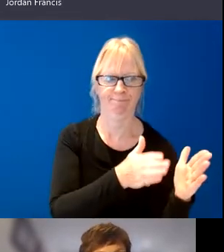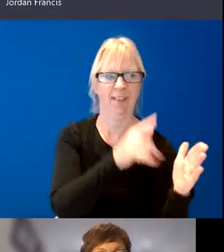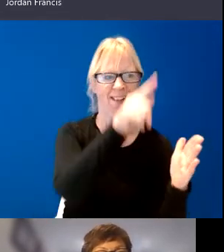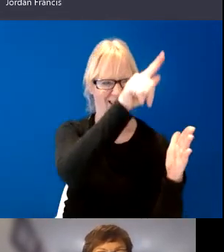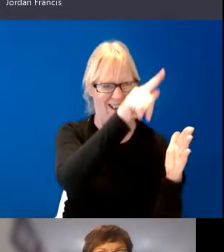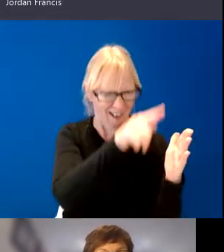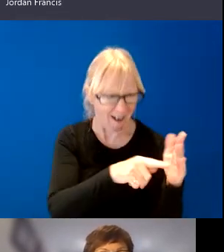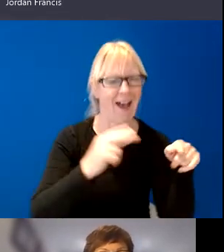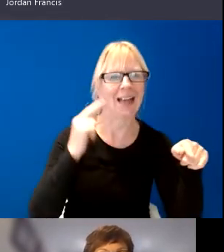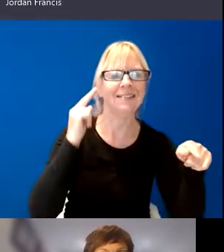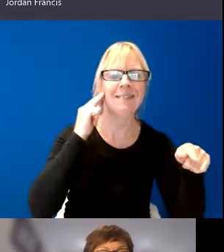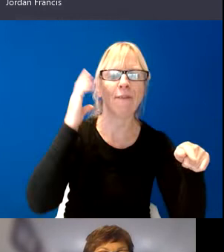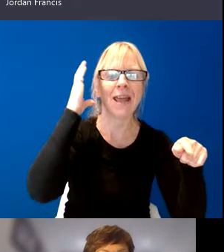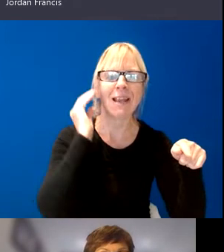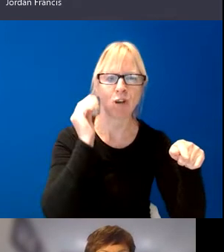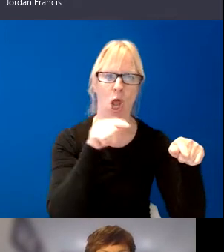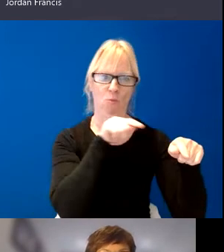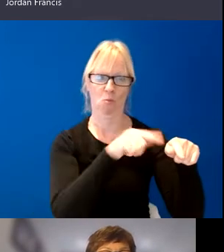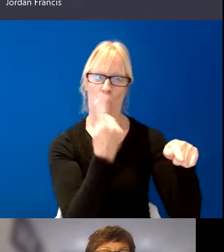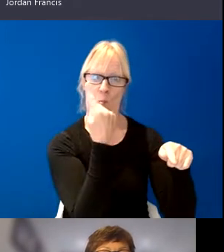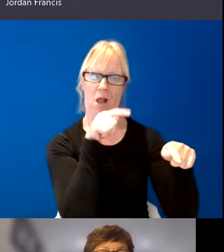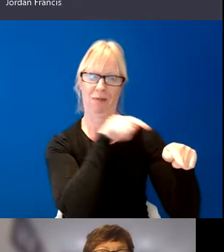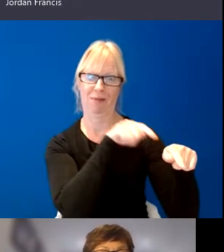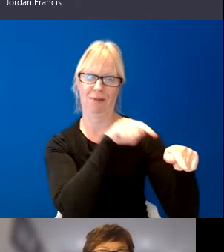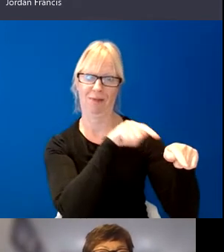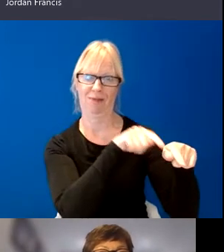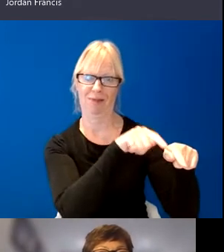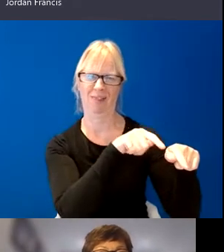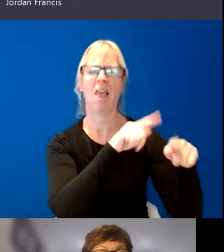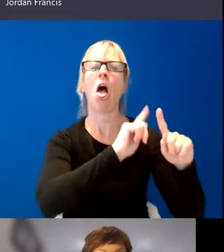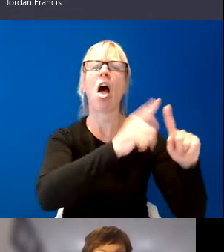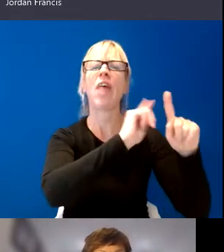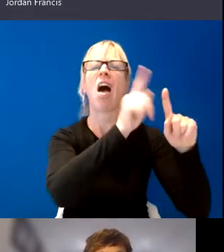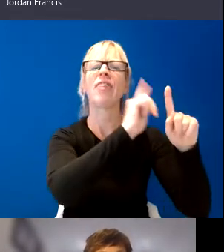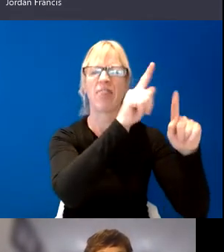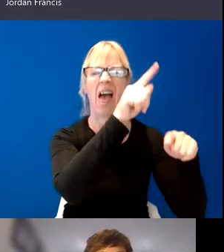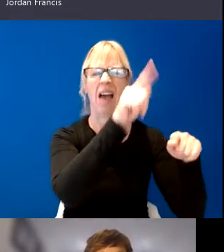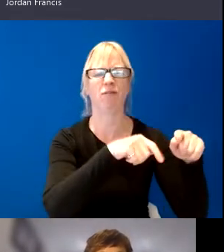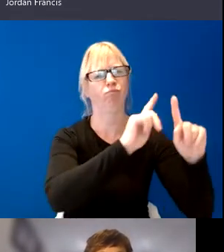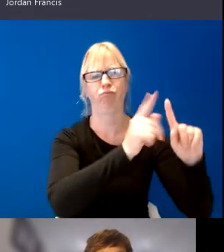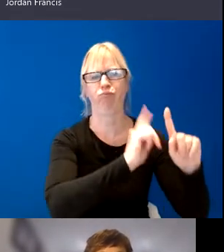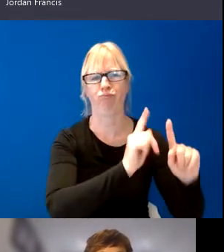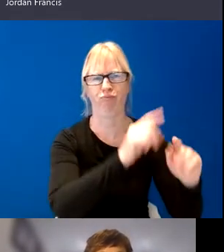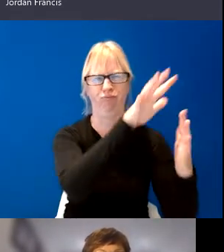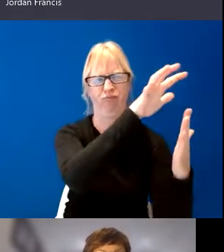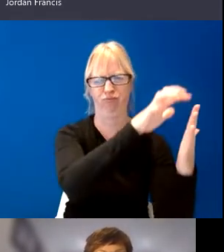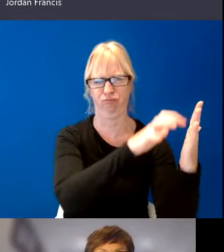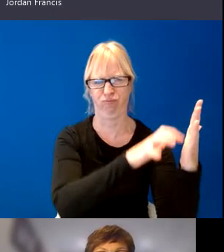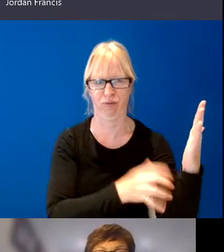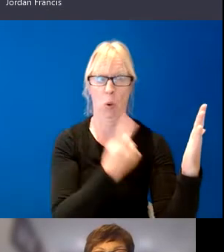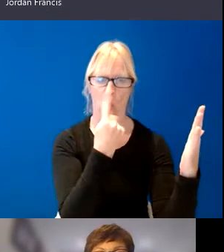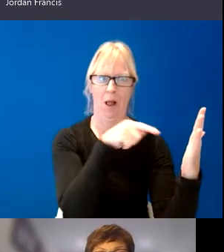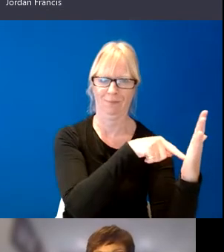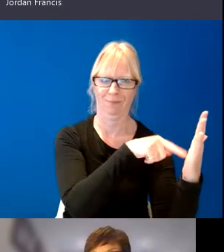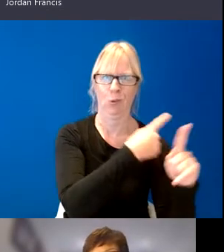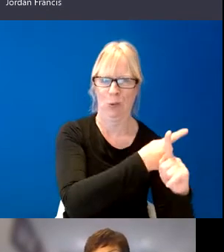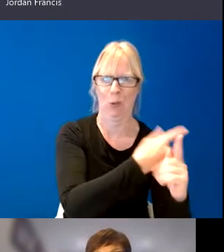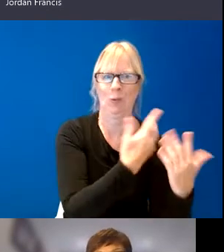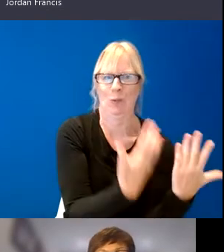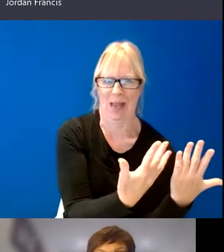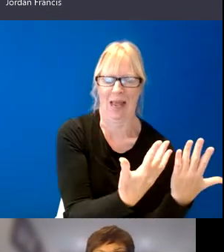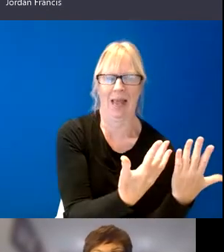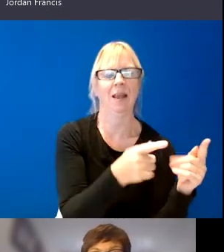highlighted in bold there. That's the profile we're talking about today, amongst the other profiles that we've got that have either been published or about to be published.